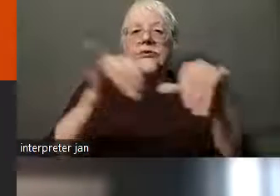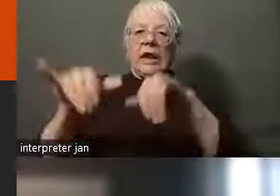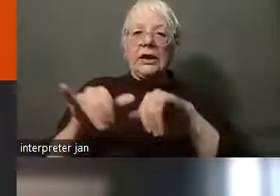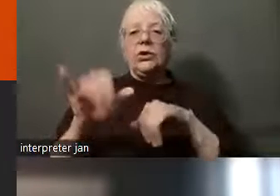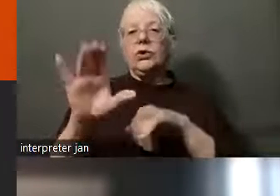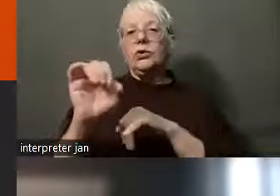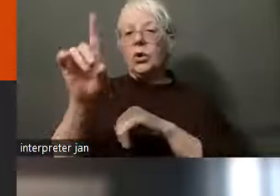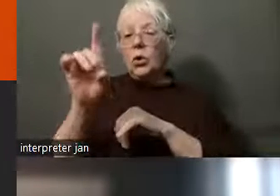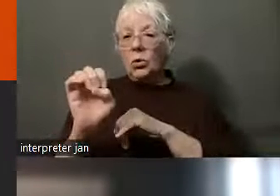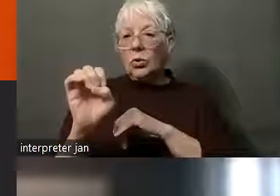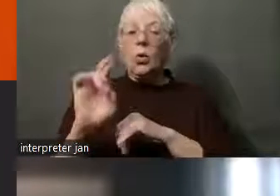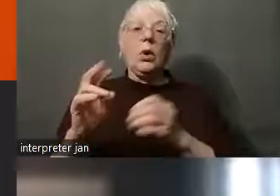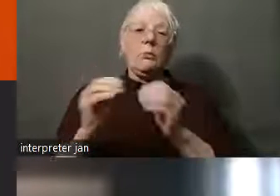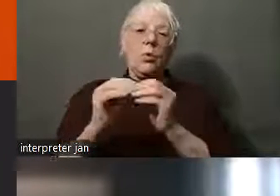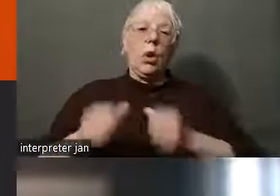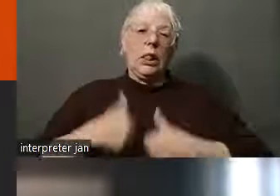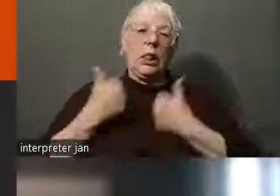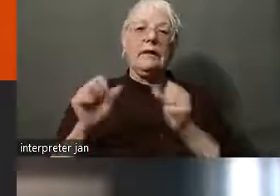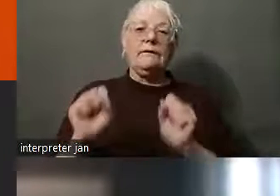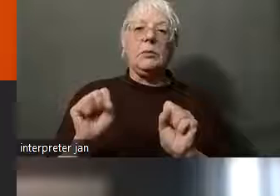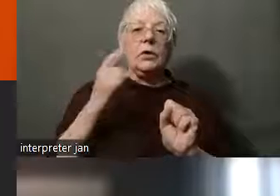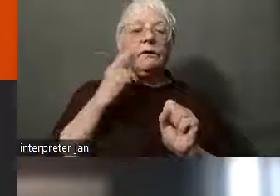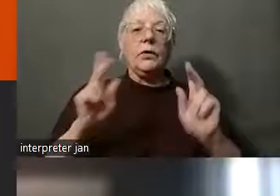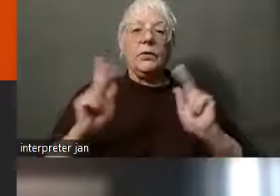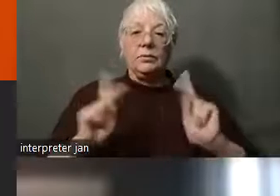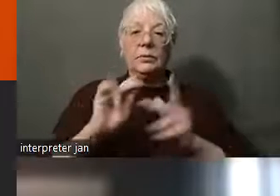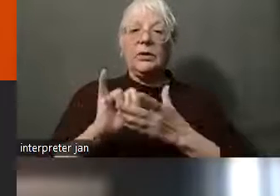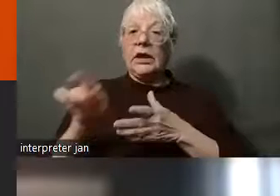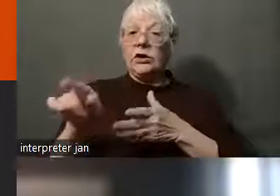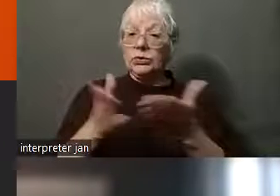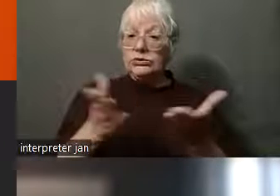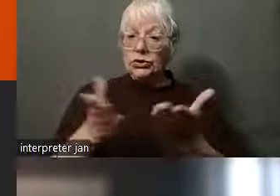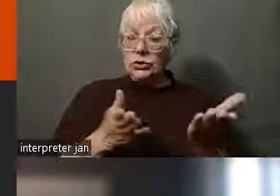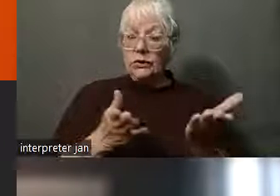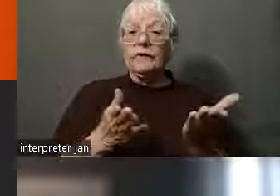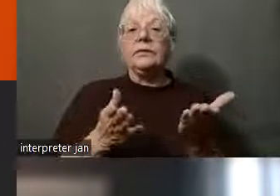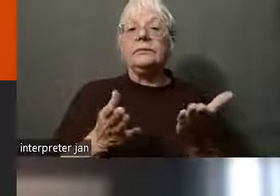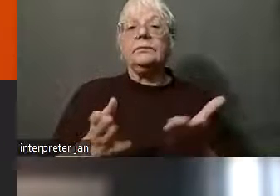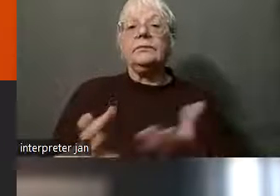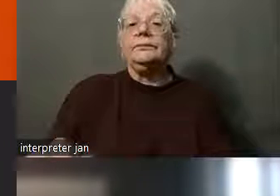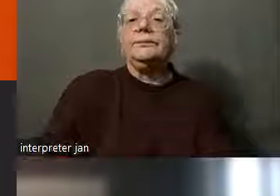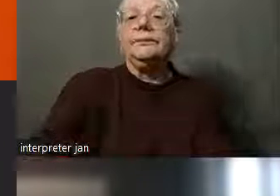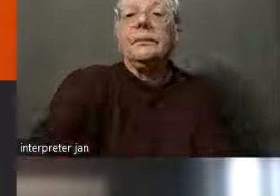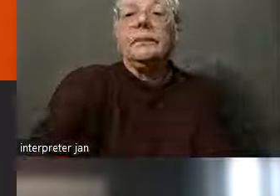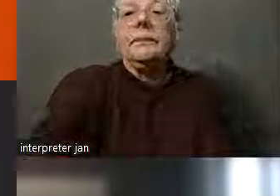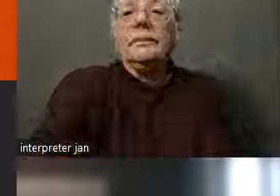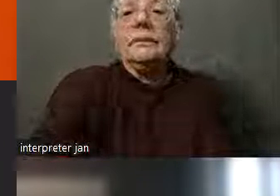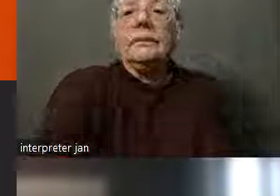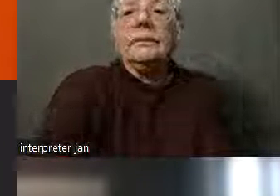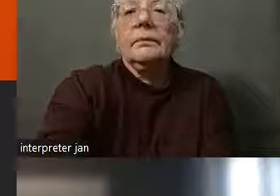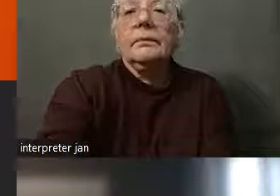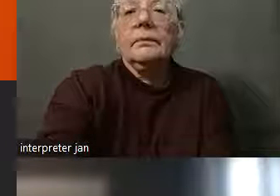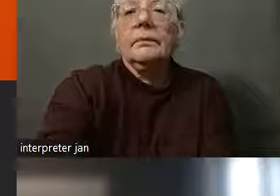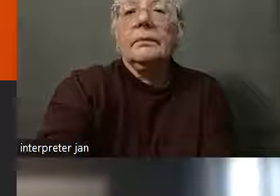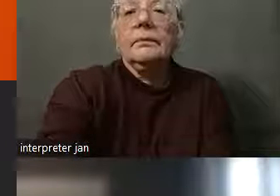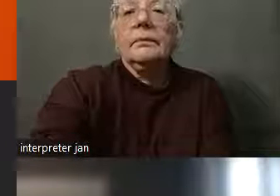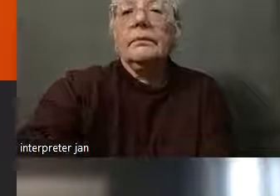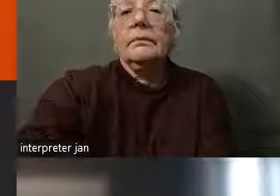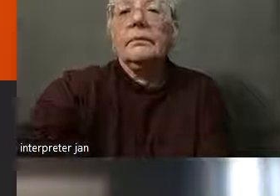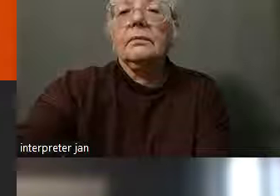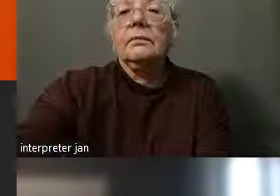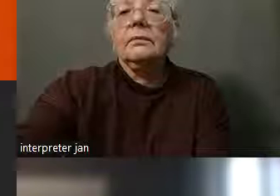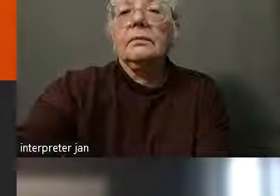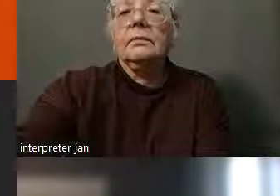more livable for the people that you serve. And in the comments, we have Martha